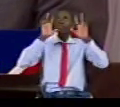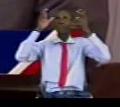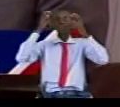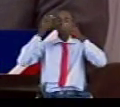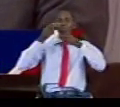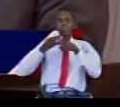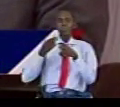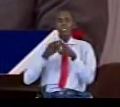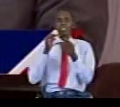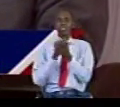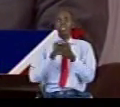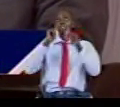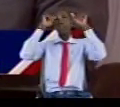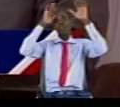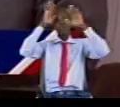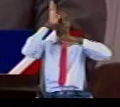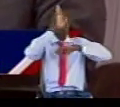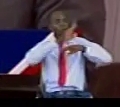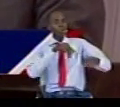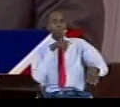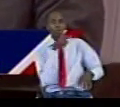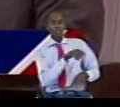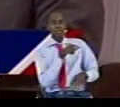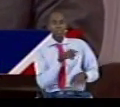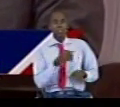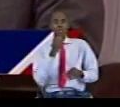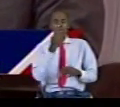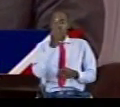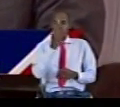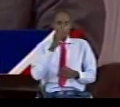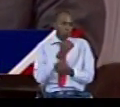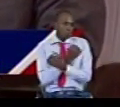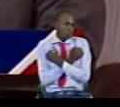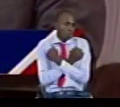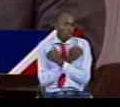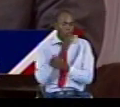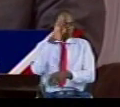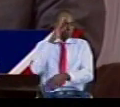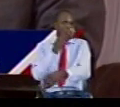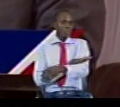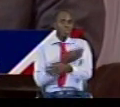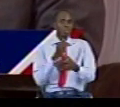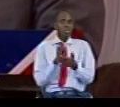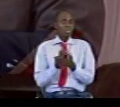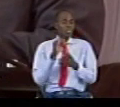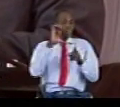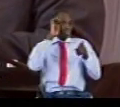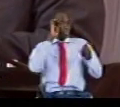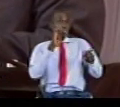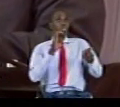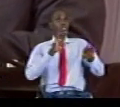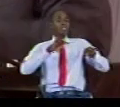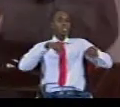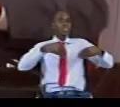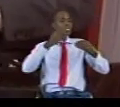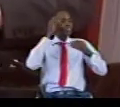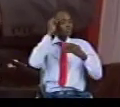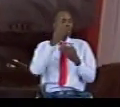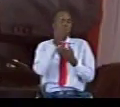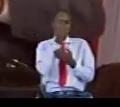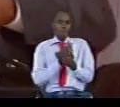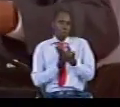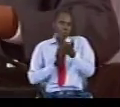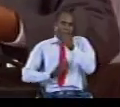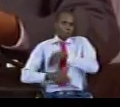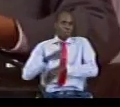beloved Son, his only begotten Son. It says he gave his only begotten Son that